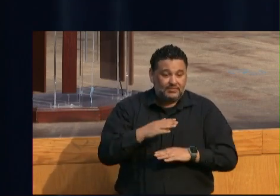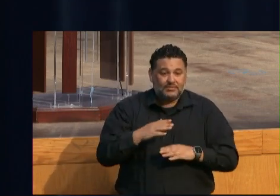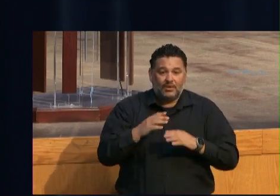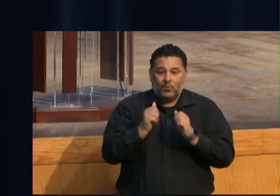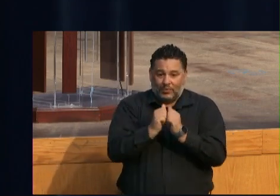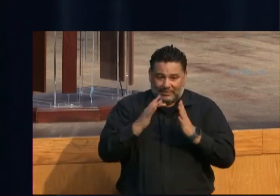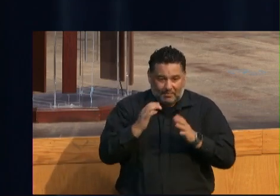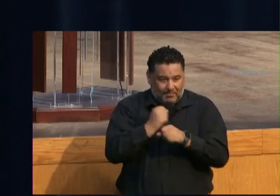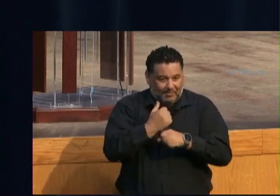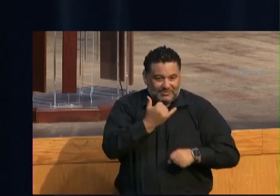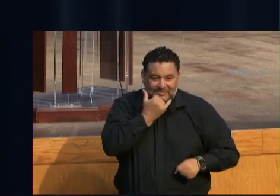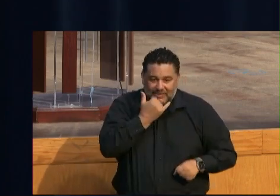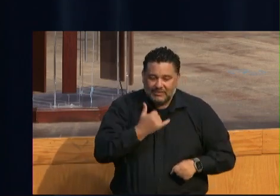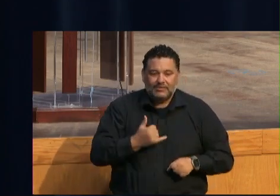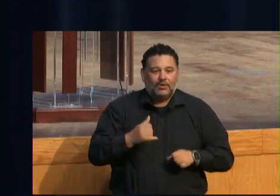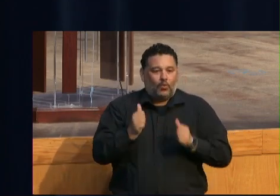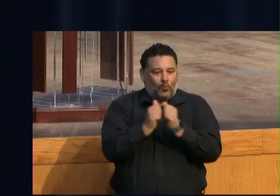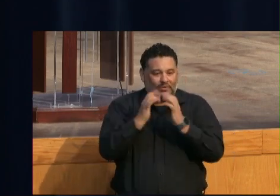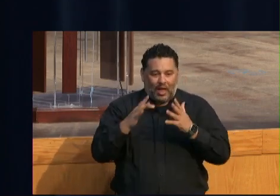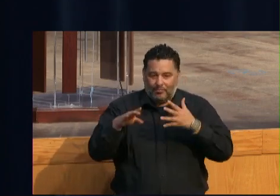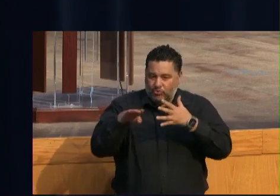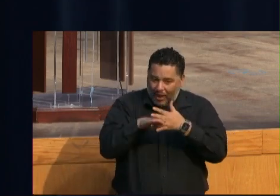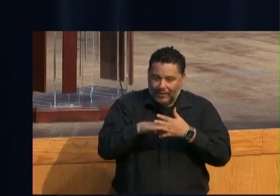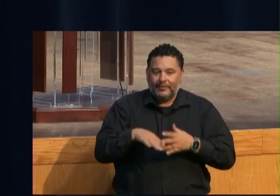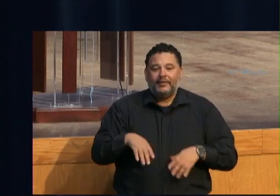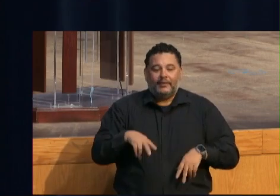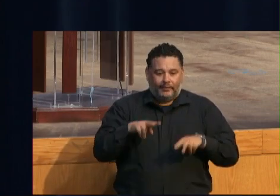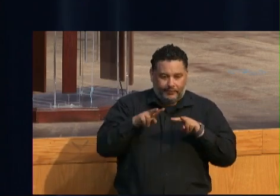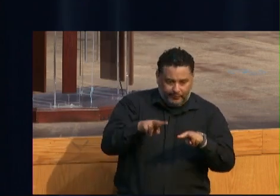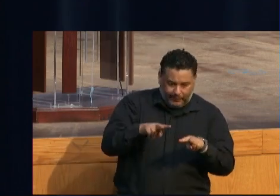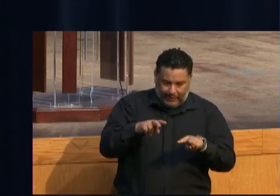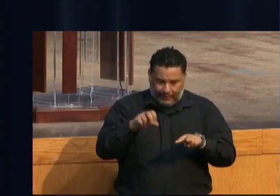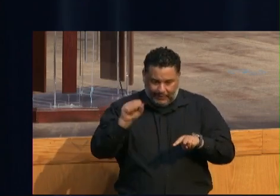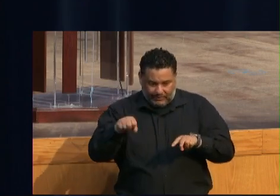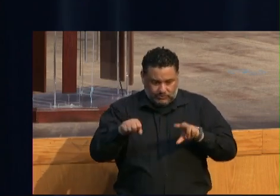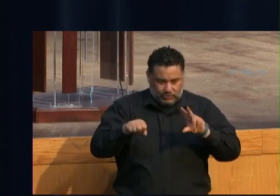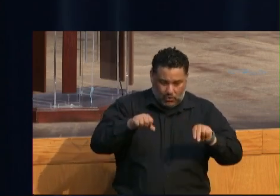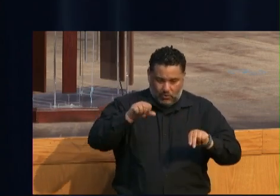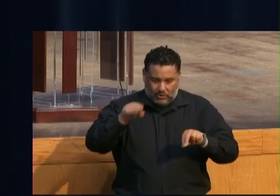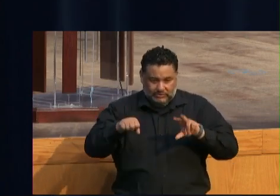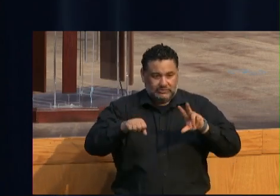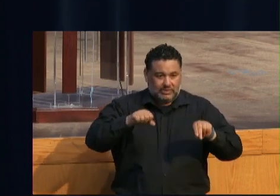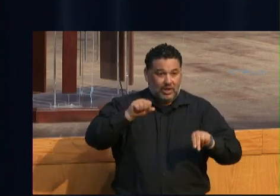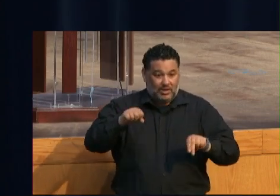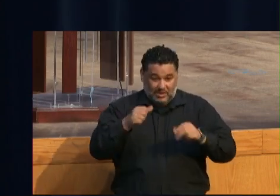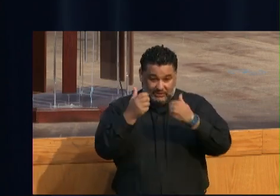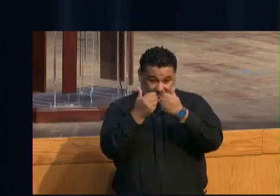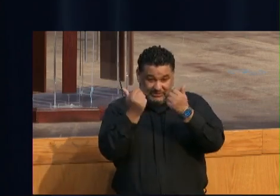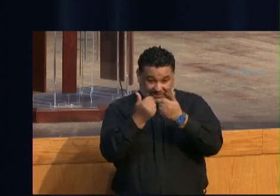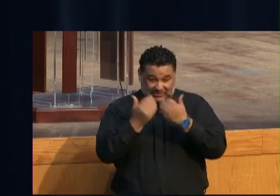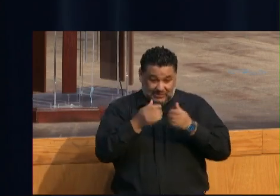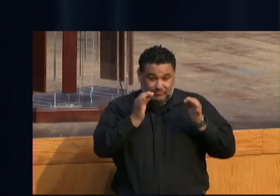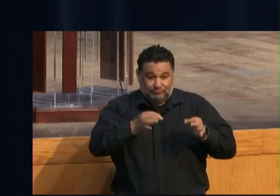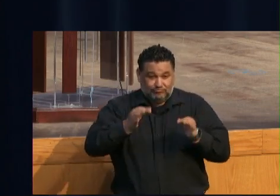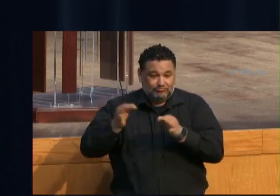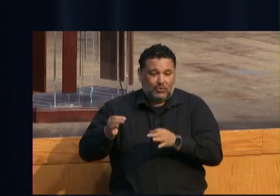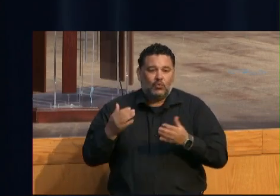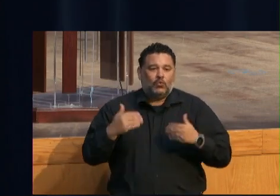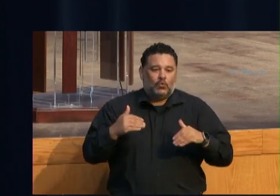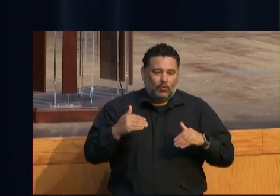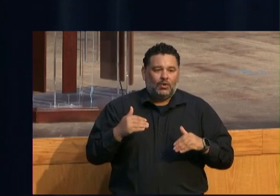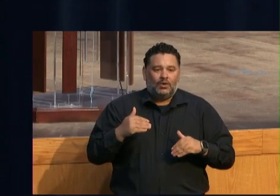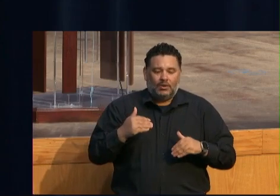making a mistake, without taking a break, just staring and saying yes, no, yes, no, yes, no about all these decisions. It's